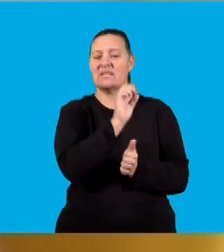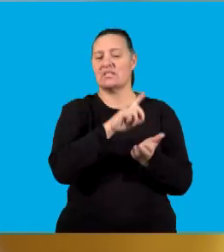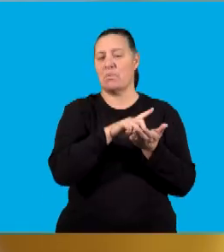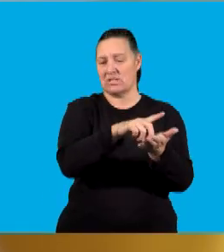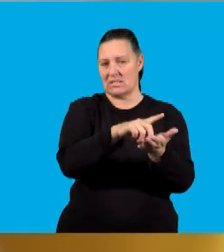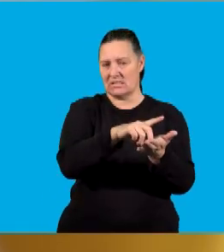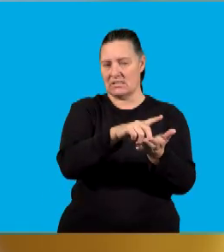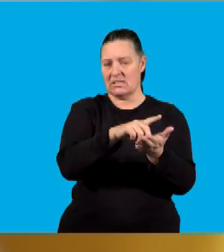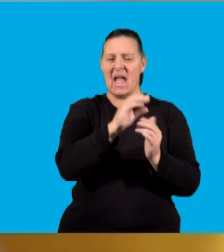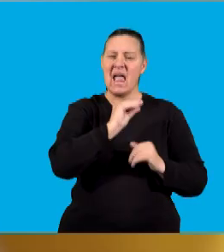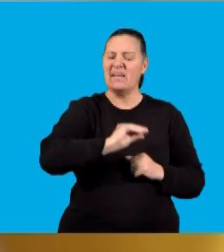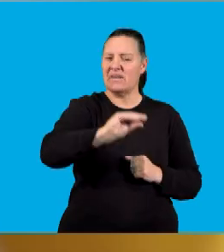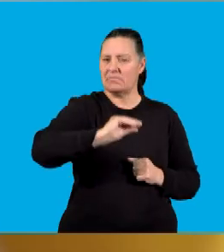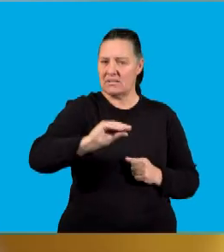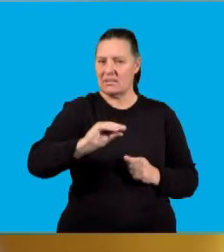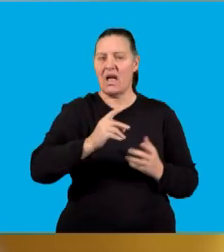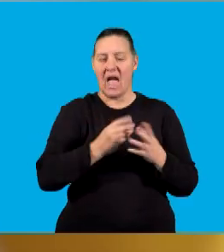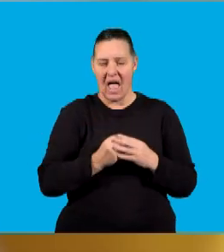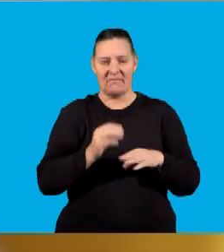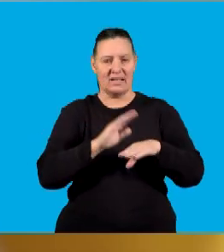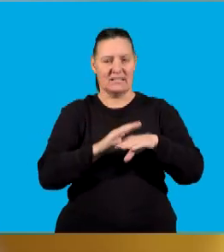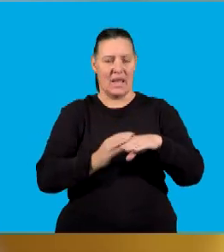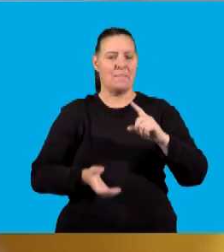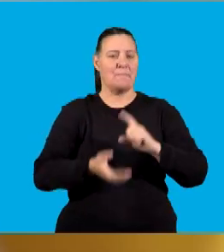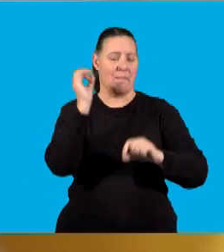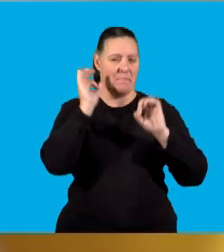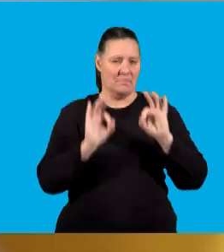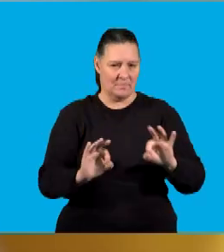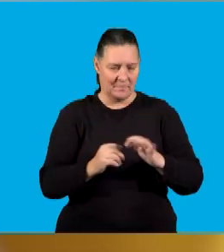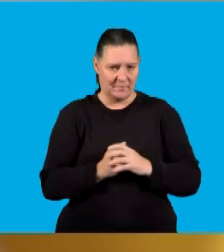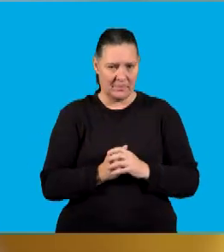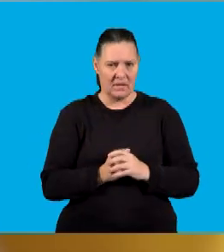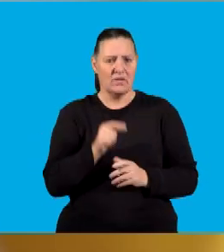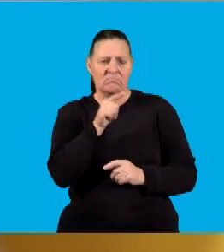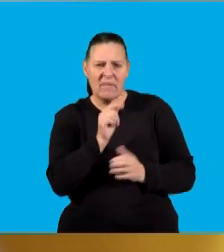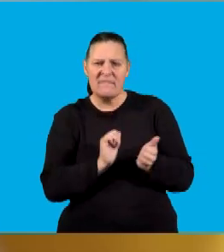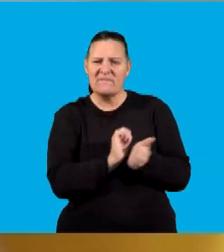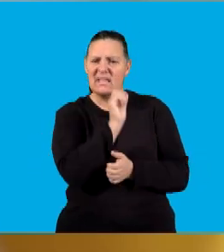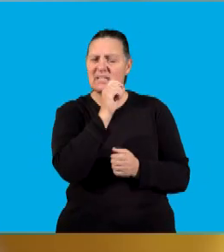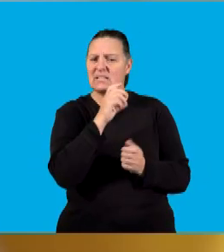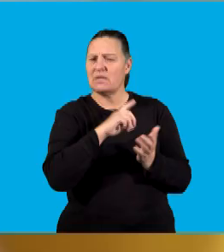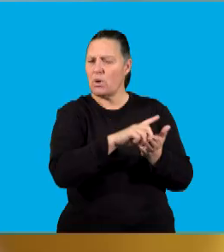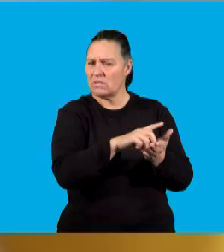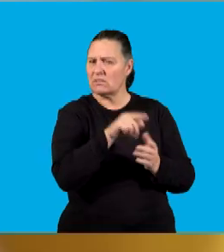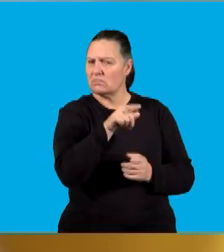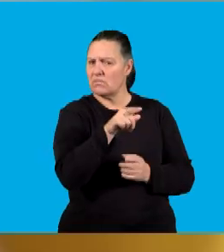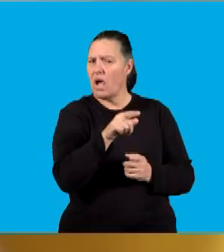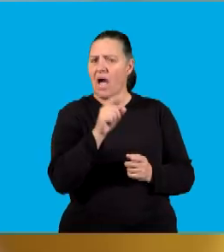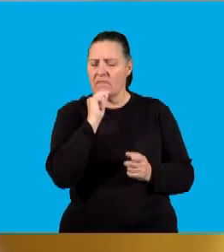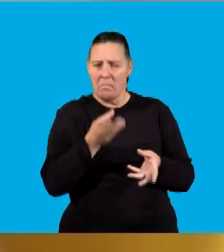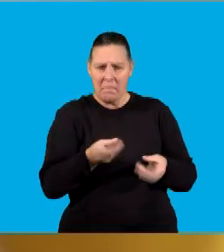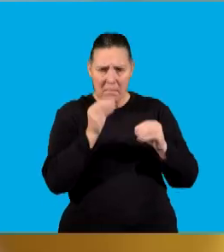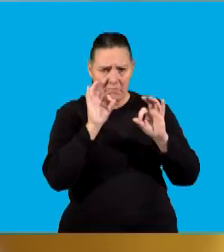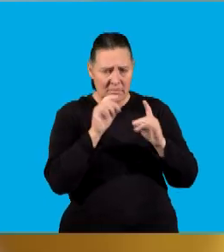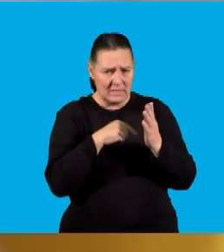about a fixed deposit, an investment that matures, and what we are going to do with that part of the fixed deposit that would